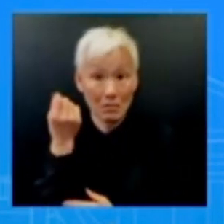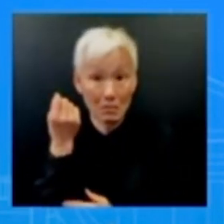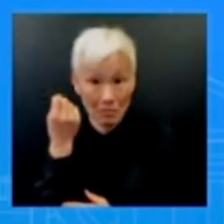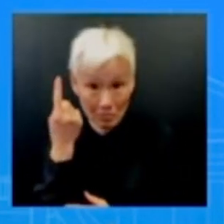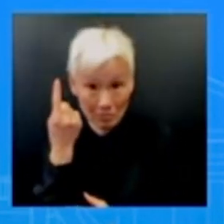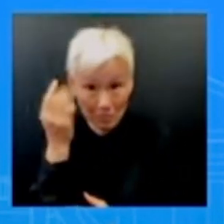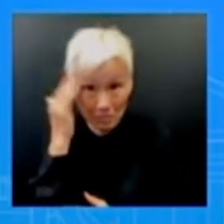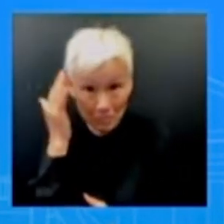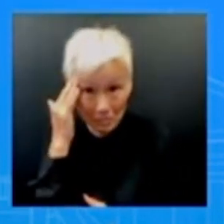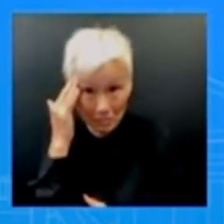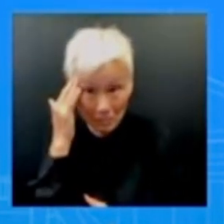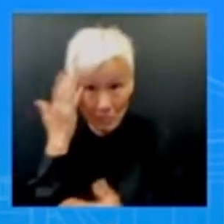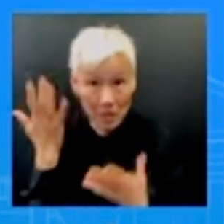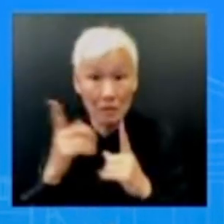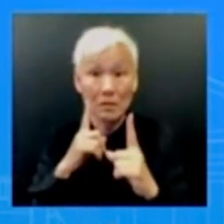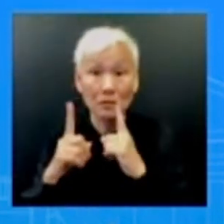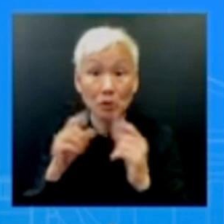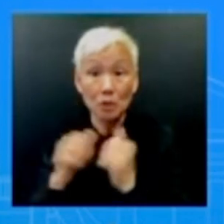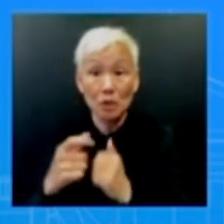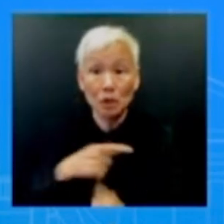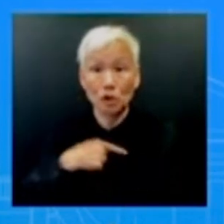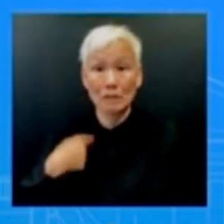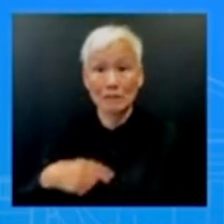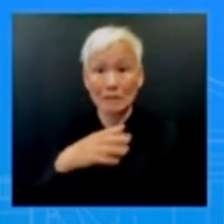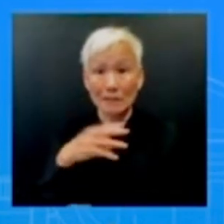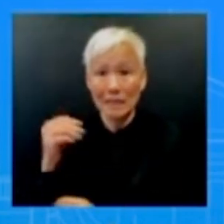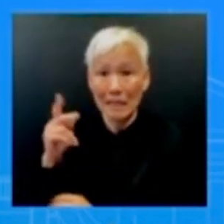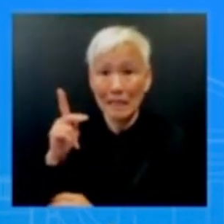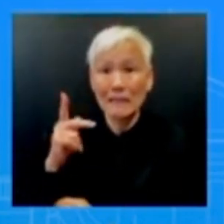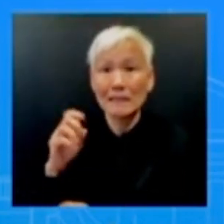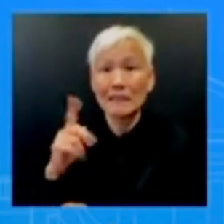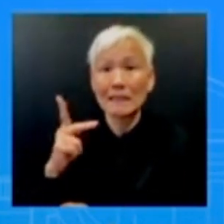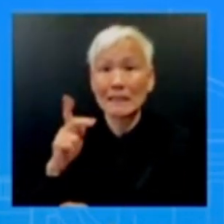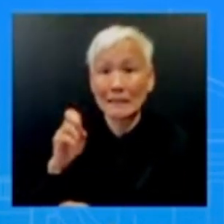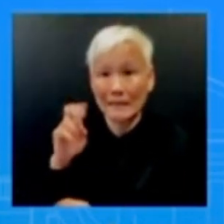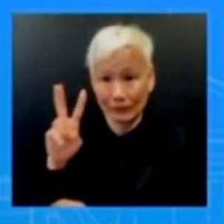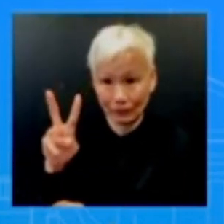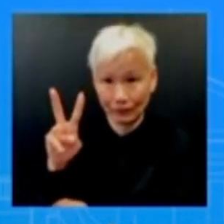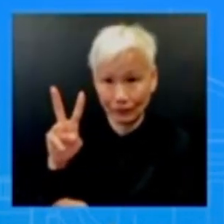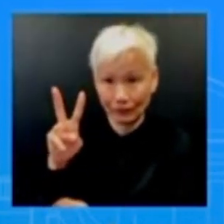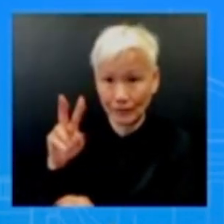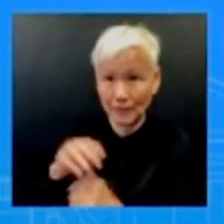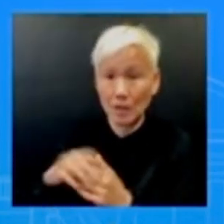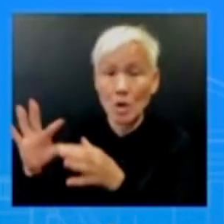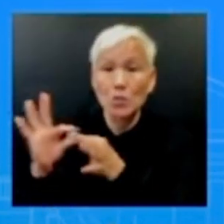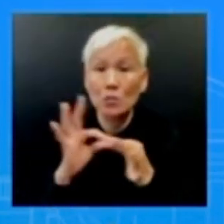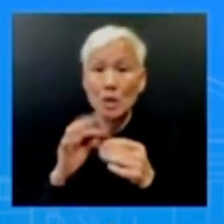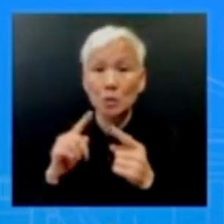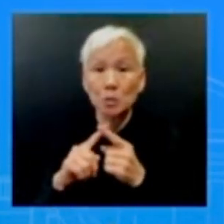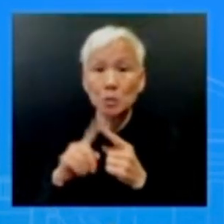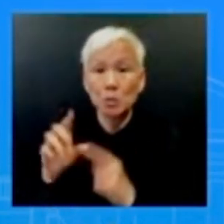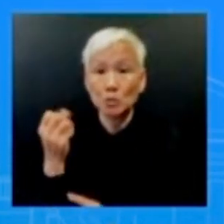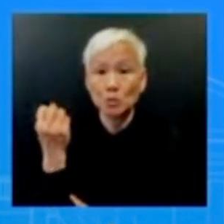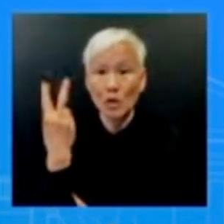Chinese and Kyiv with respect to this so-called 12-point proposal.